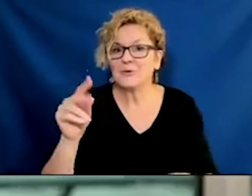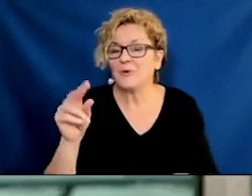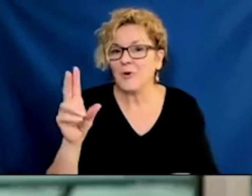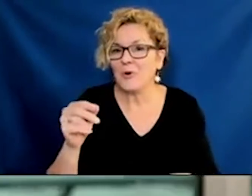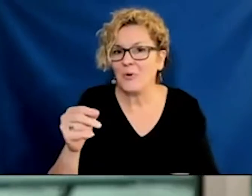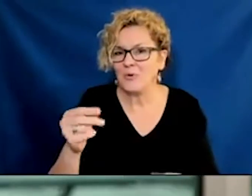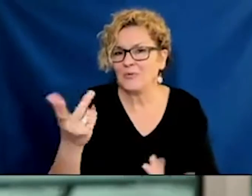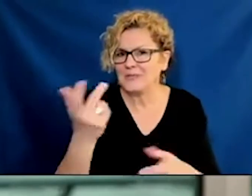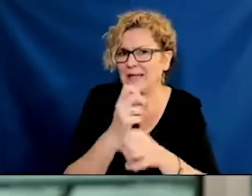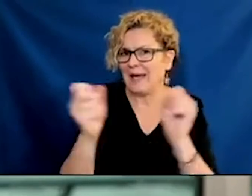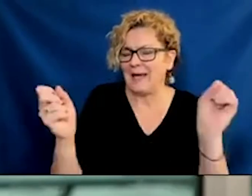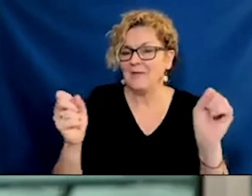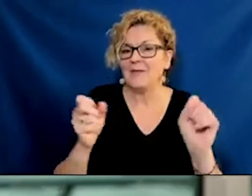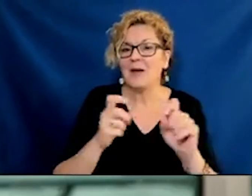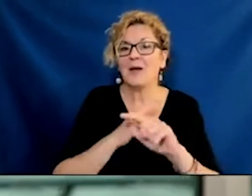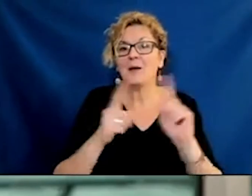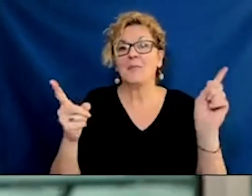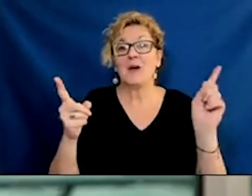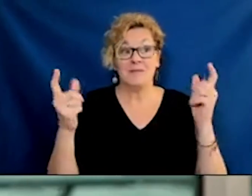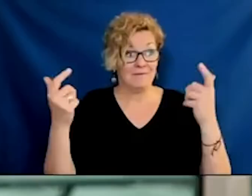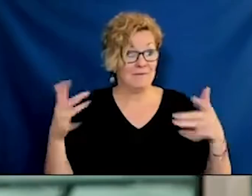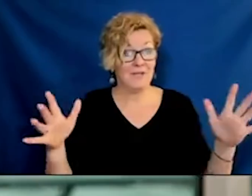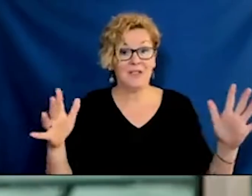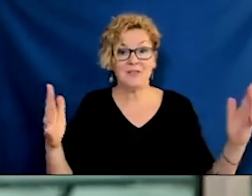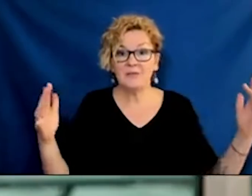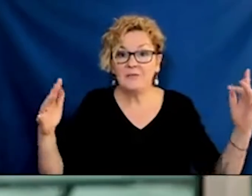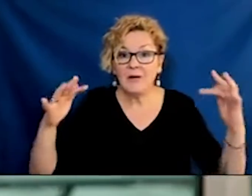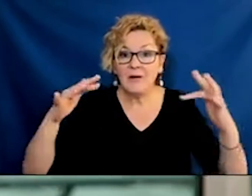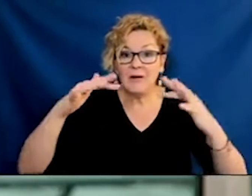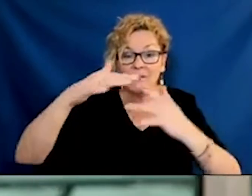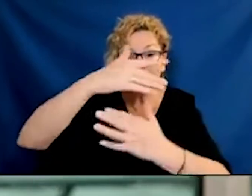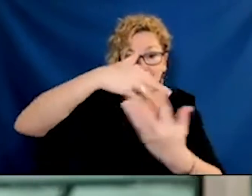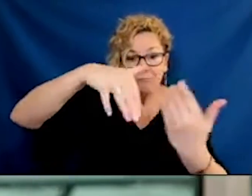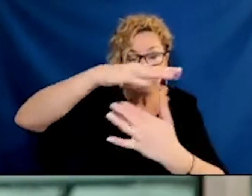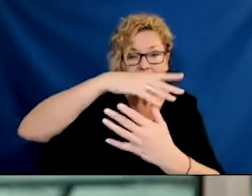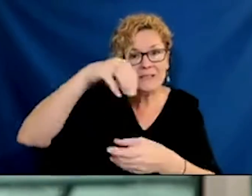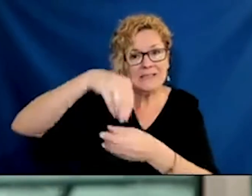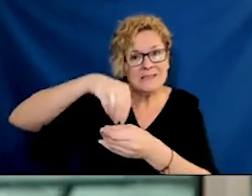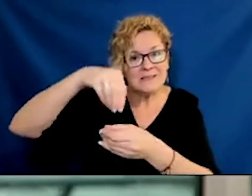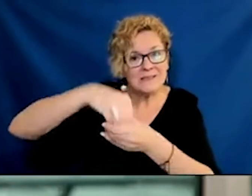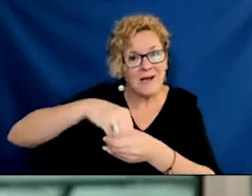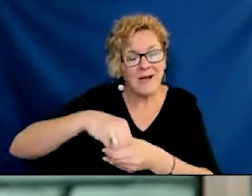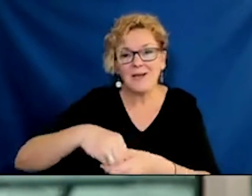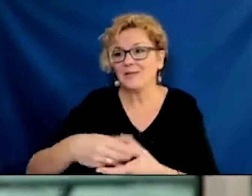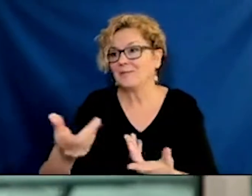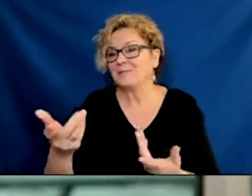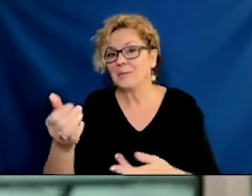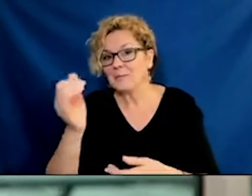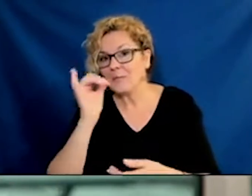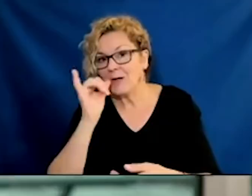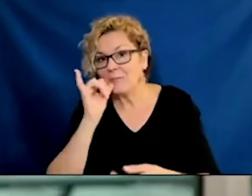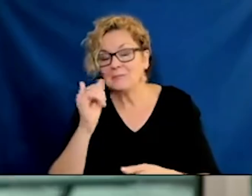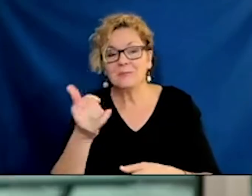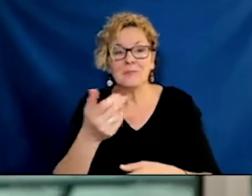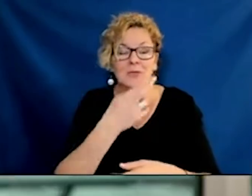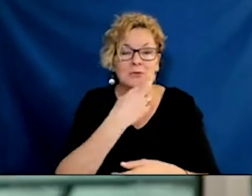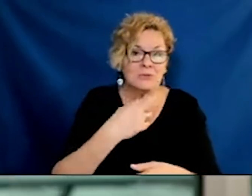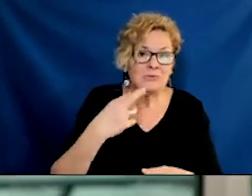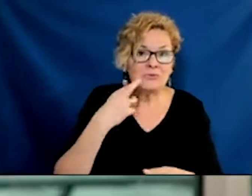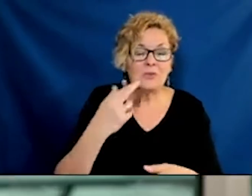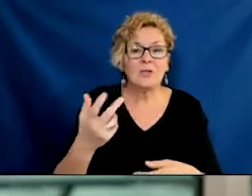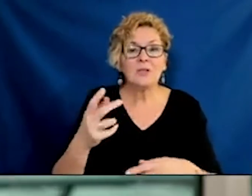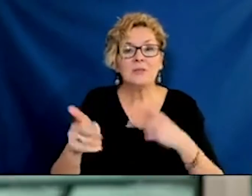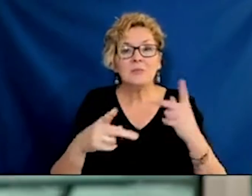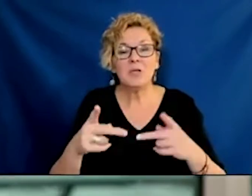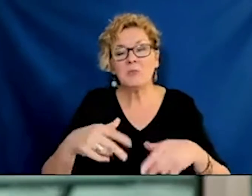with your family, with your household, and having some physical activity outdoors. We are working with the industry, with all